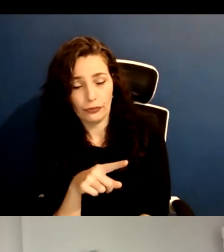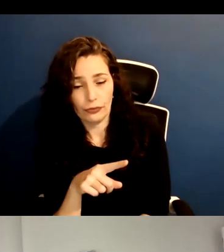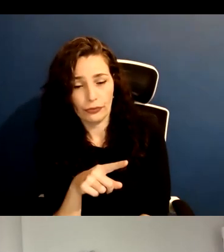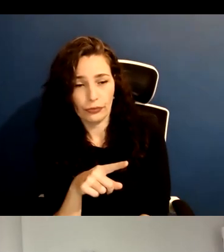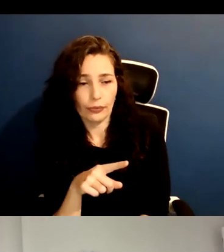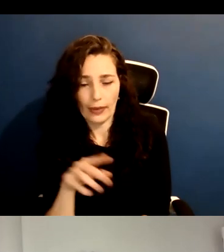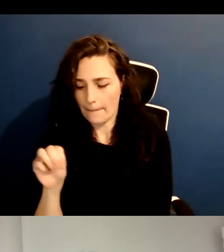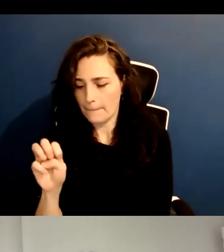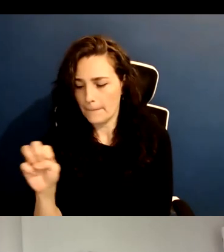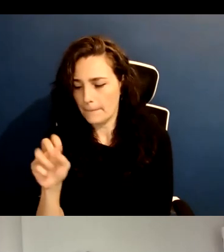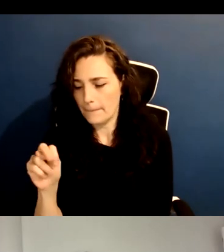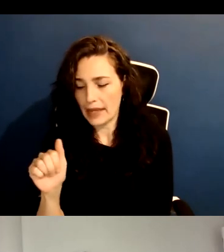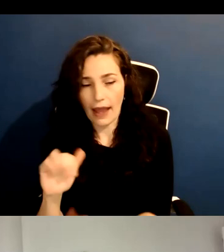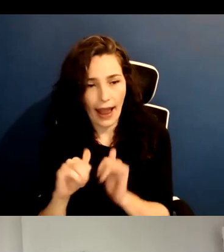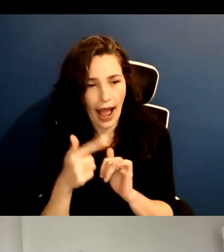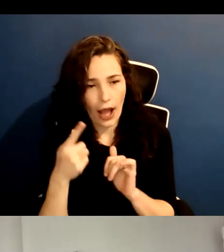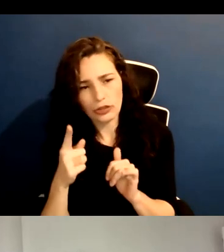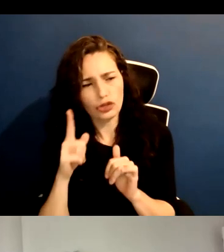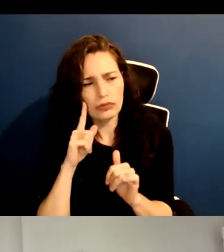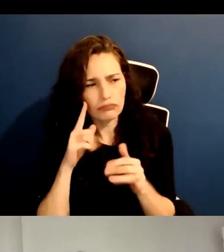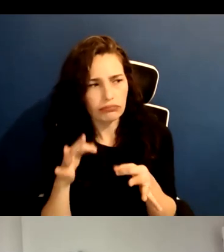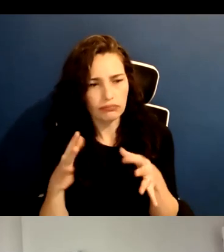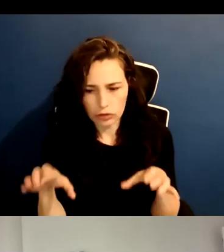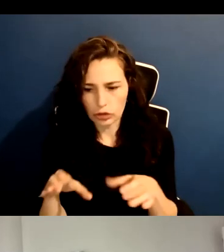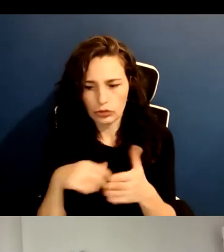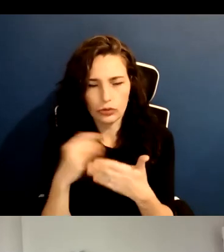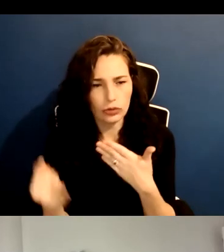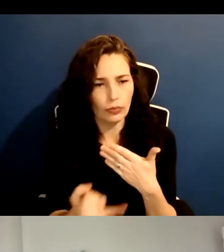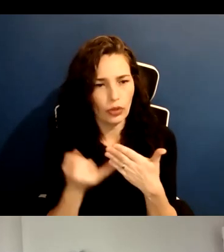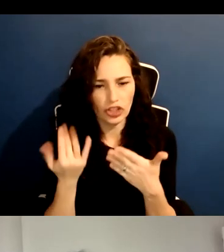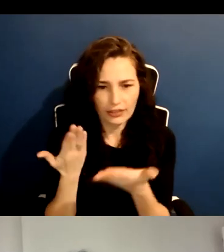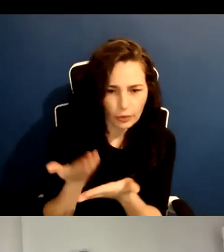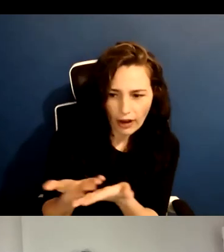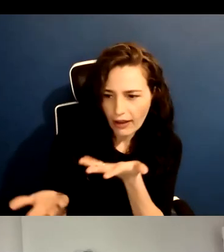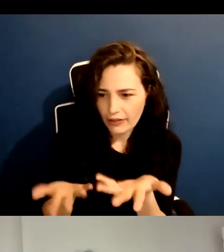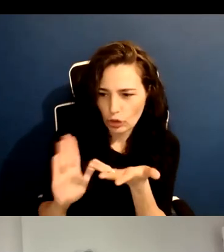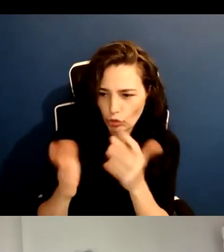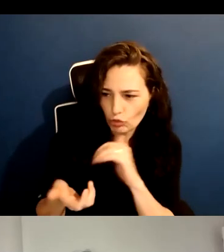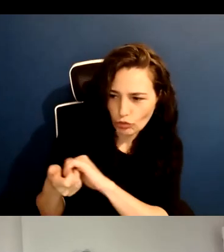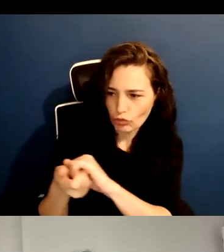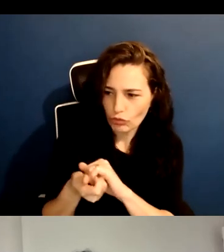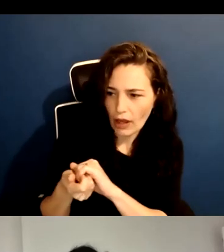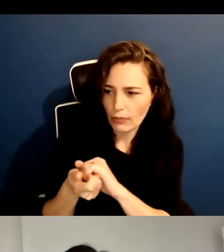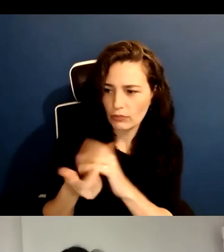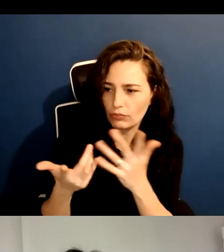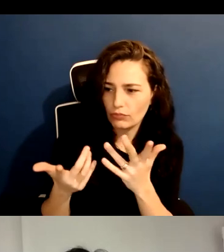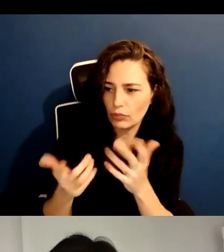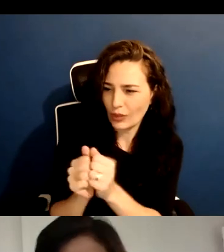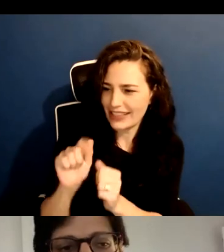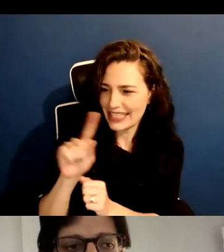Meena, how did you come to this project and how did your collaboration come with